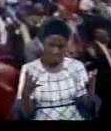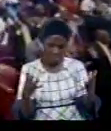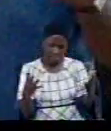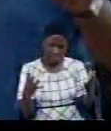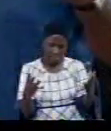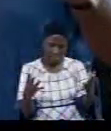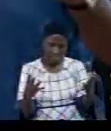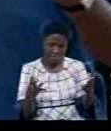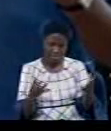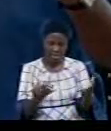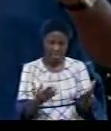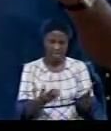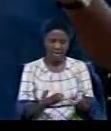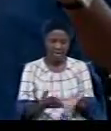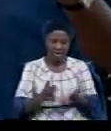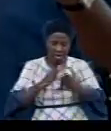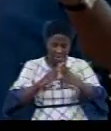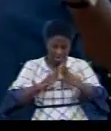calm,